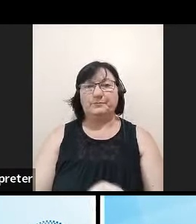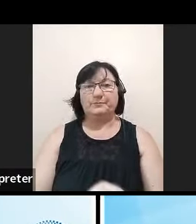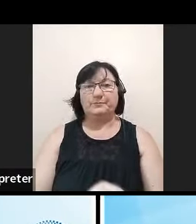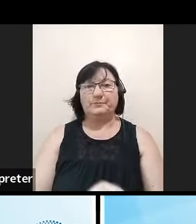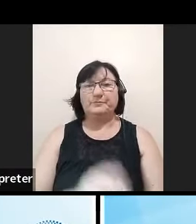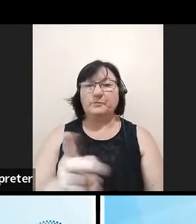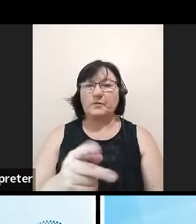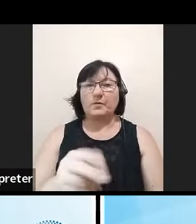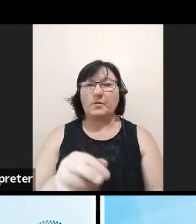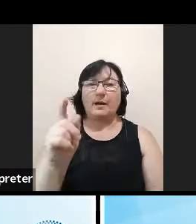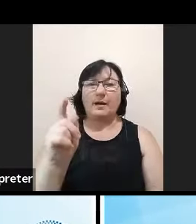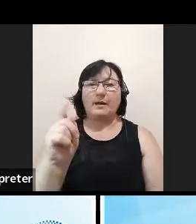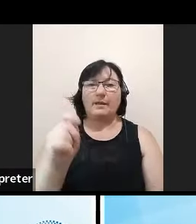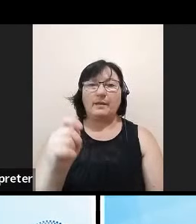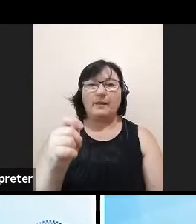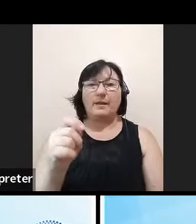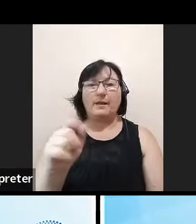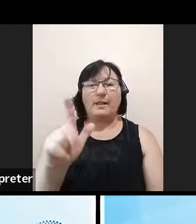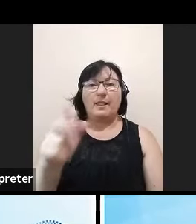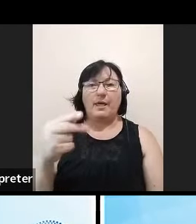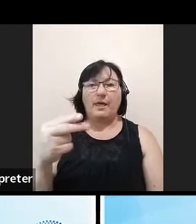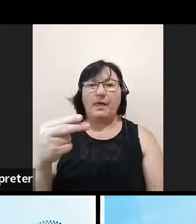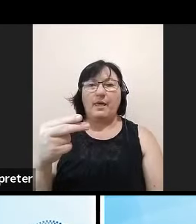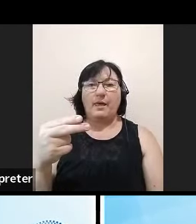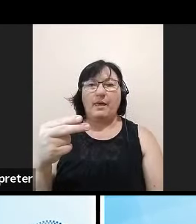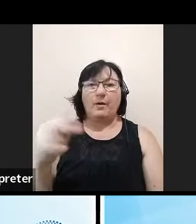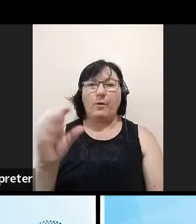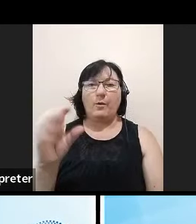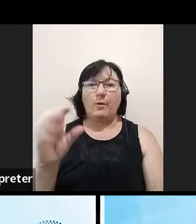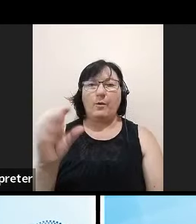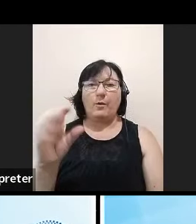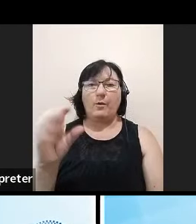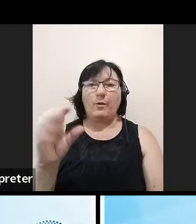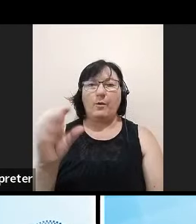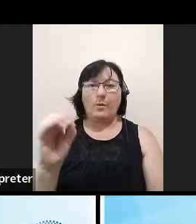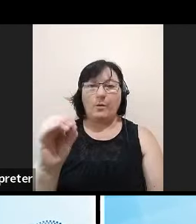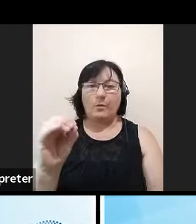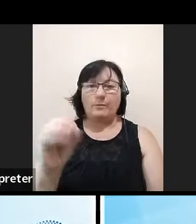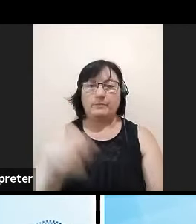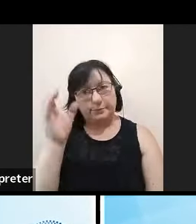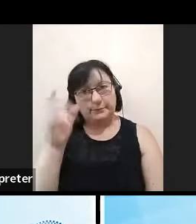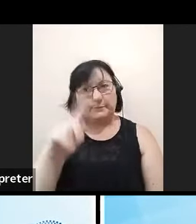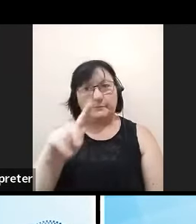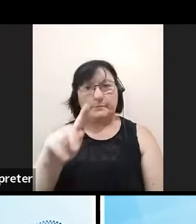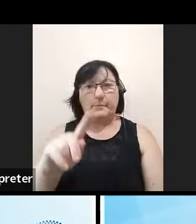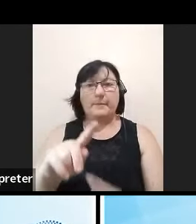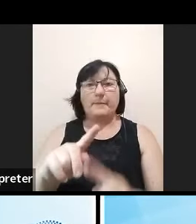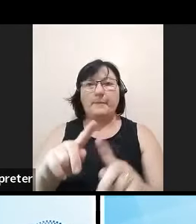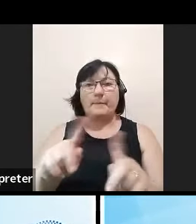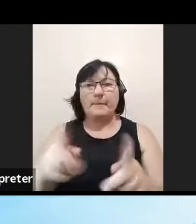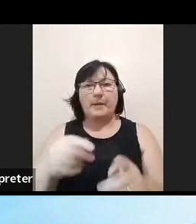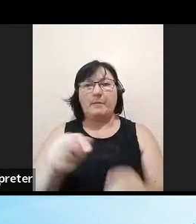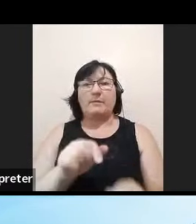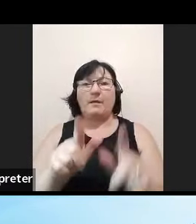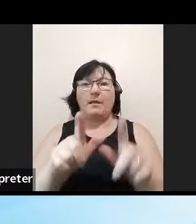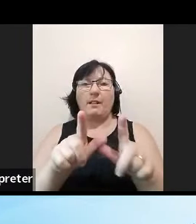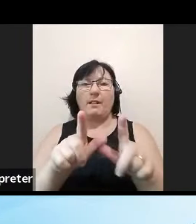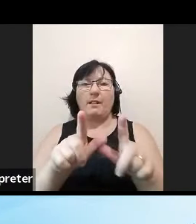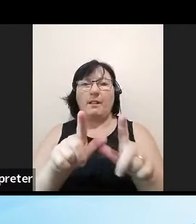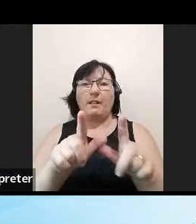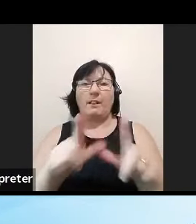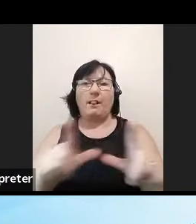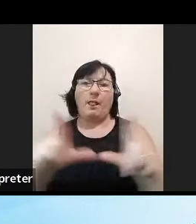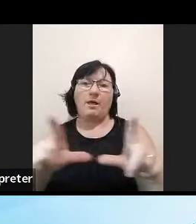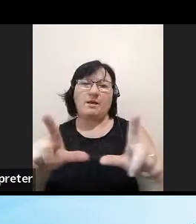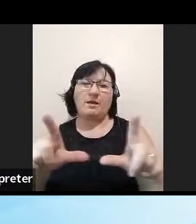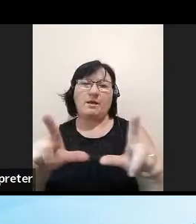Katleho is our resident expert within the licensing and registration. She will take us through the process